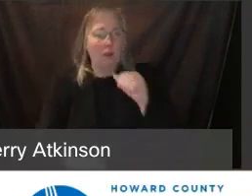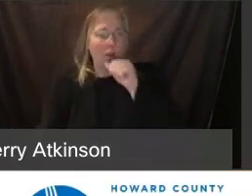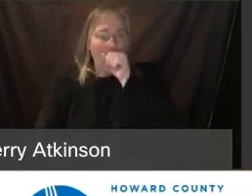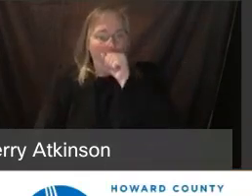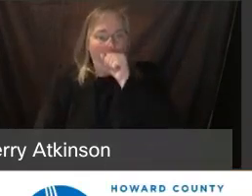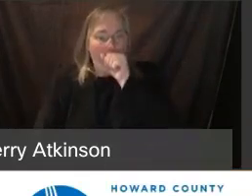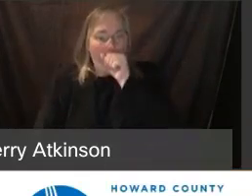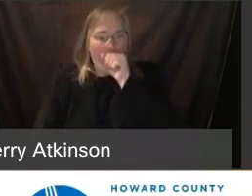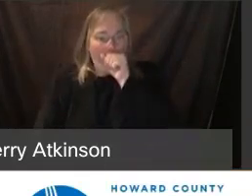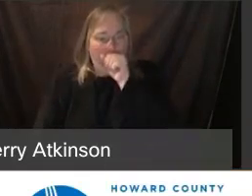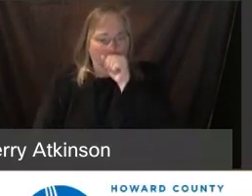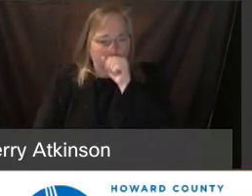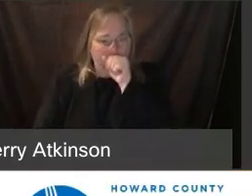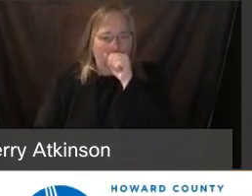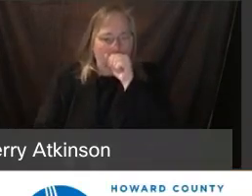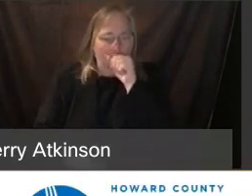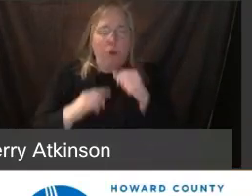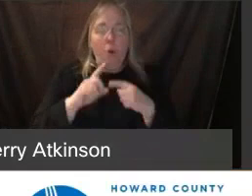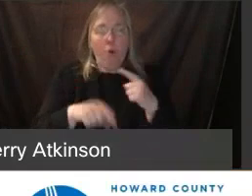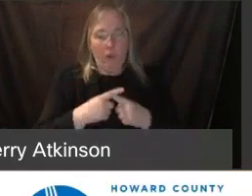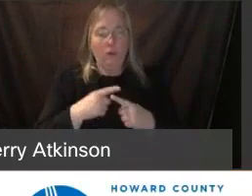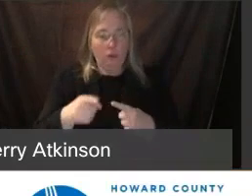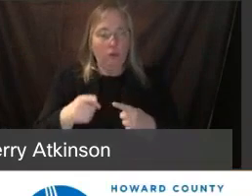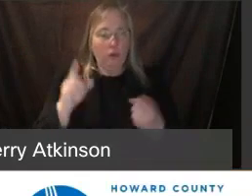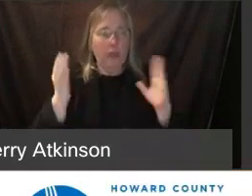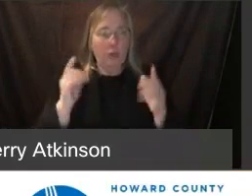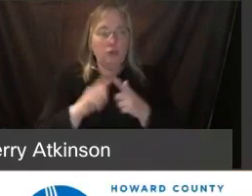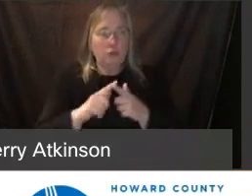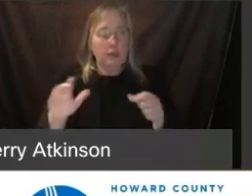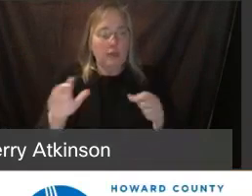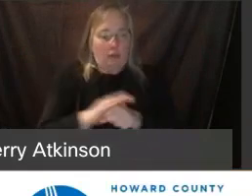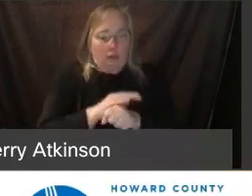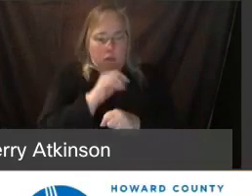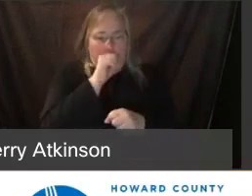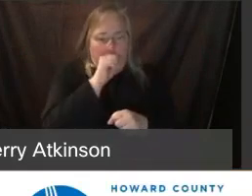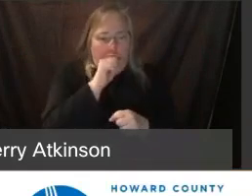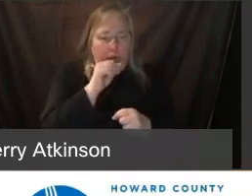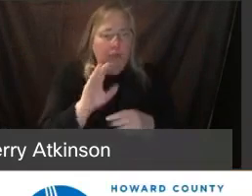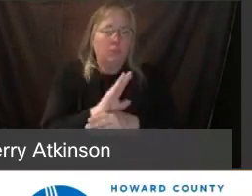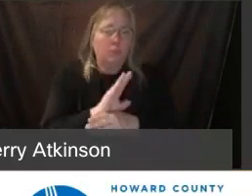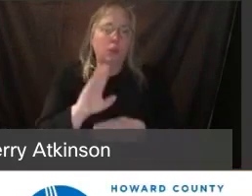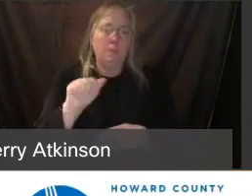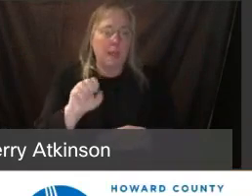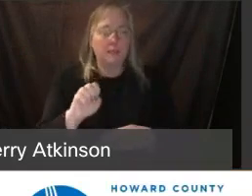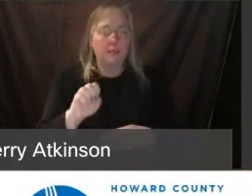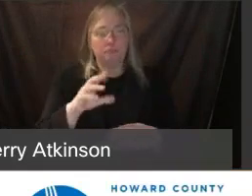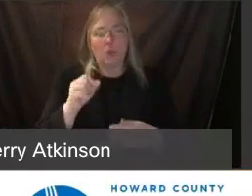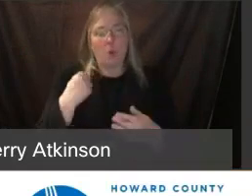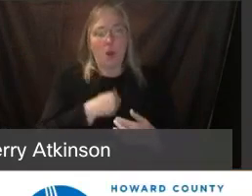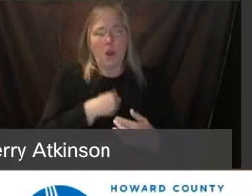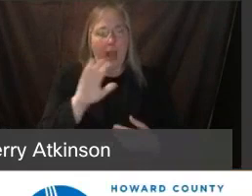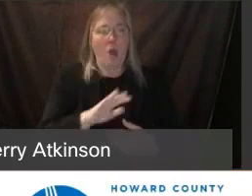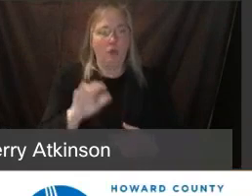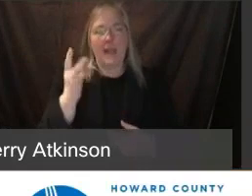When you compare it to the entire assessable base, we're at about 17.9, call it almost 18% of